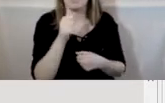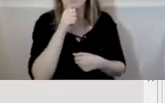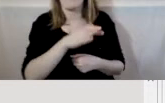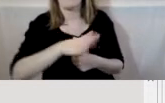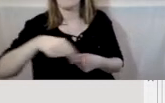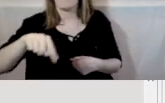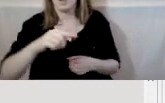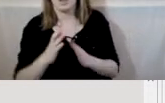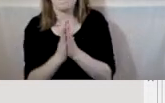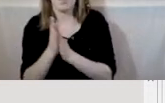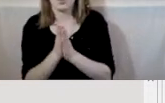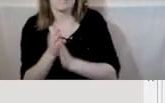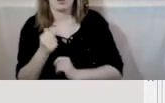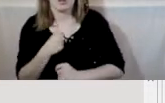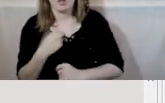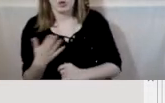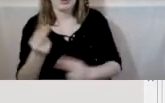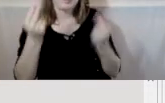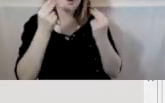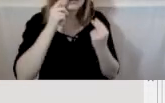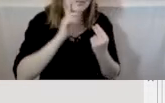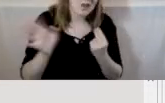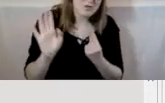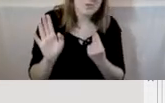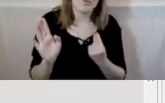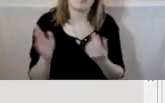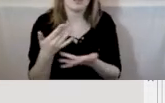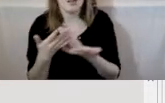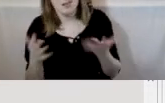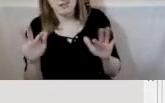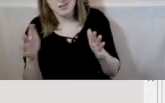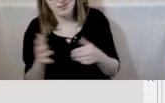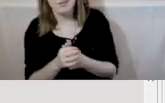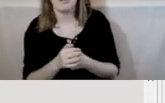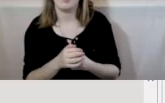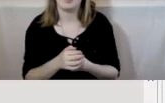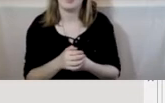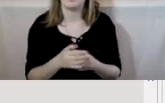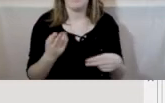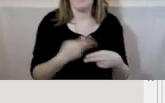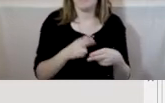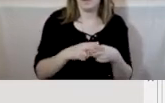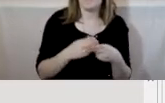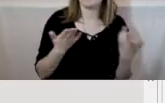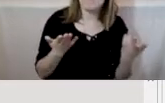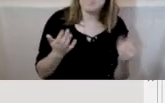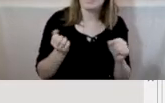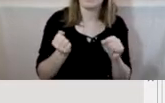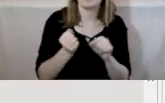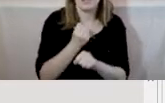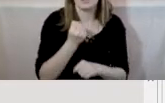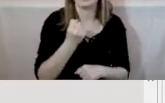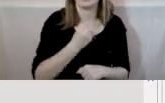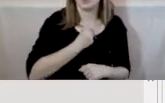motivation for to learn, to get knowledge, so we have to have